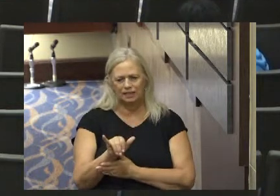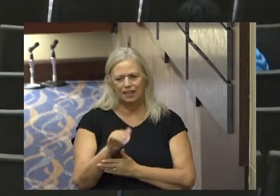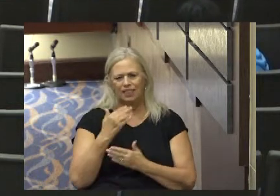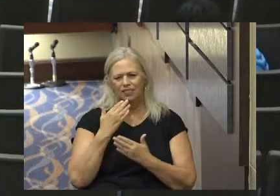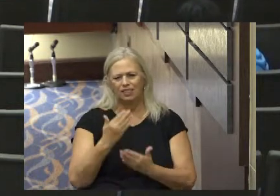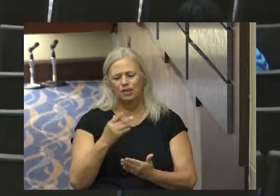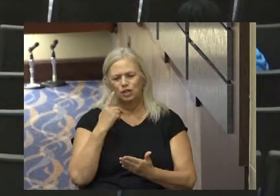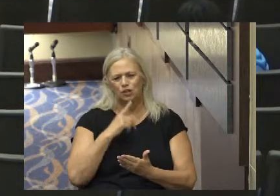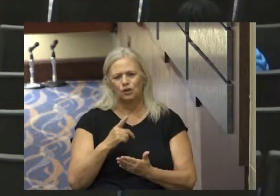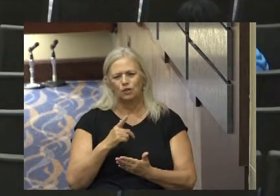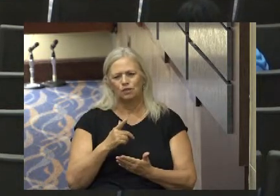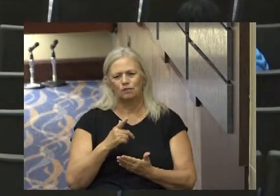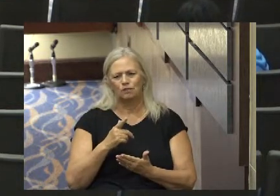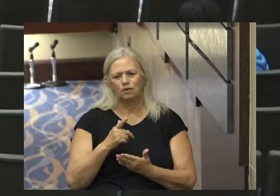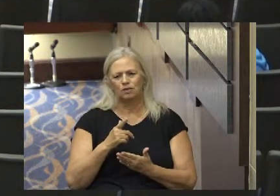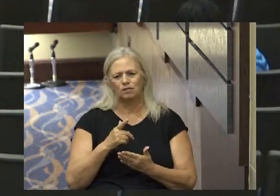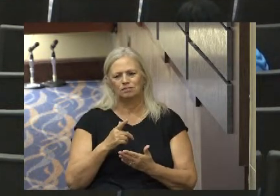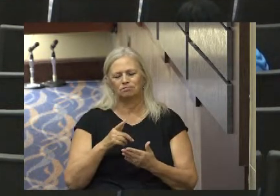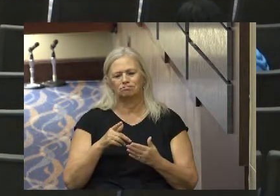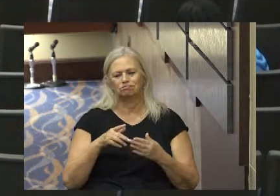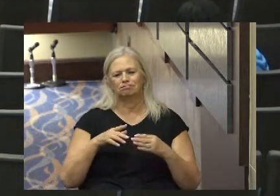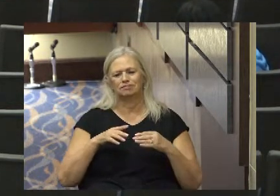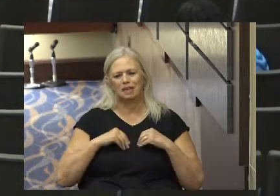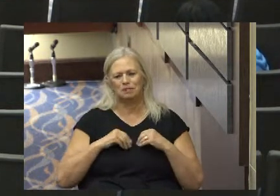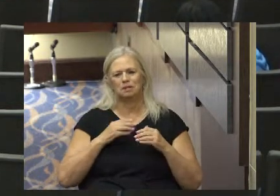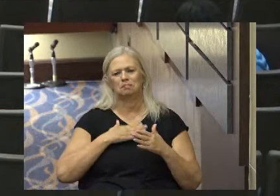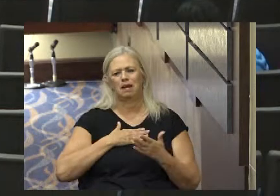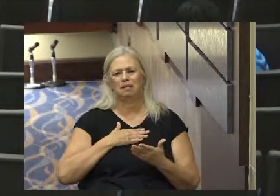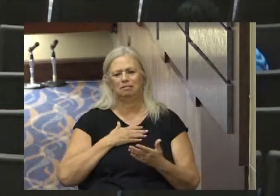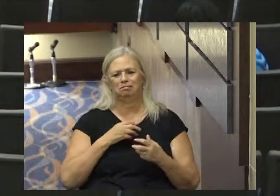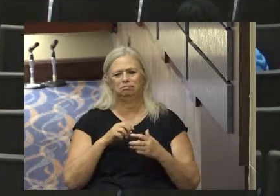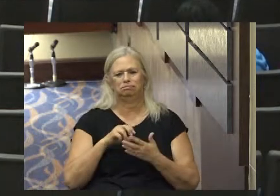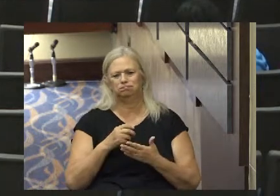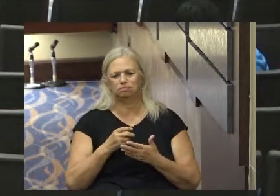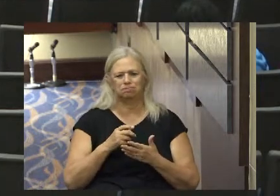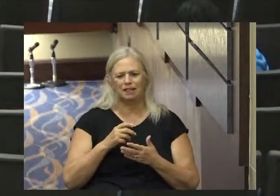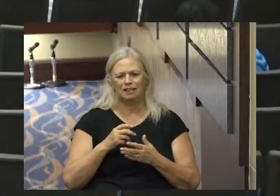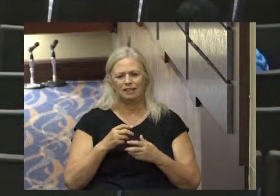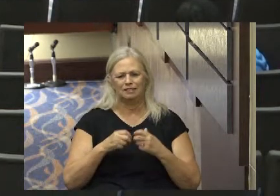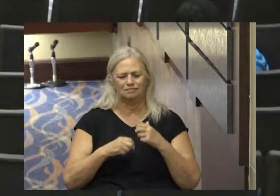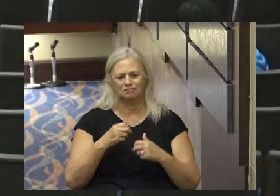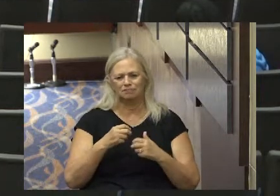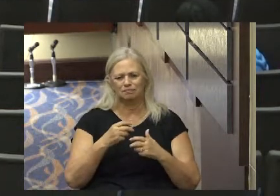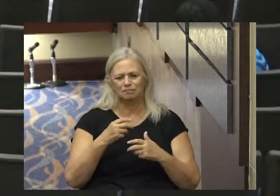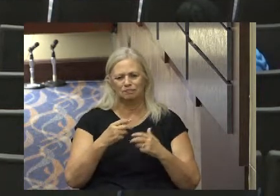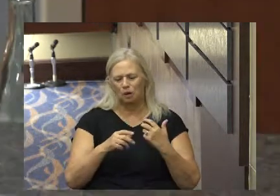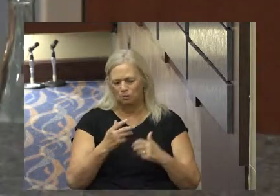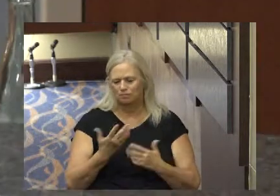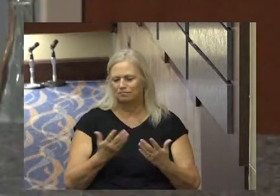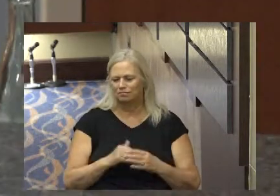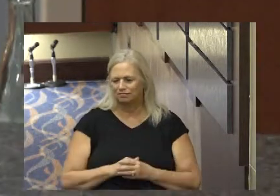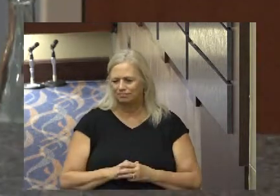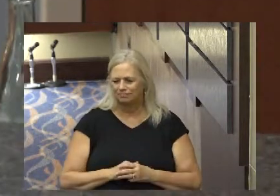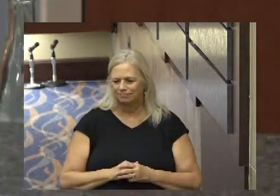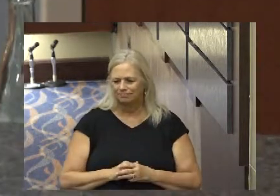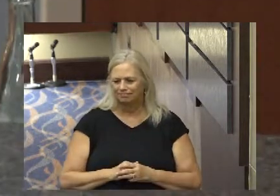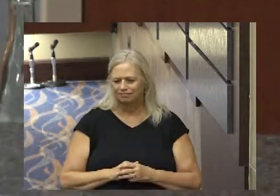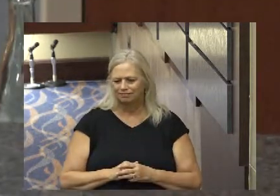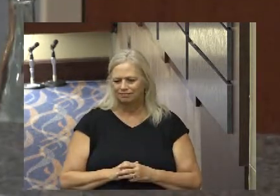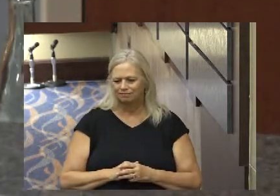my tantrums sometimes. To thine own self be true. Um,